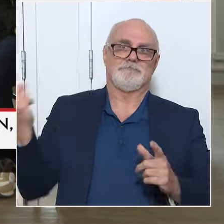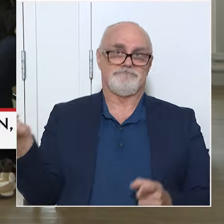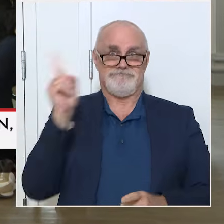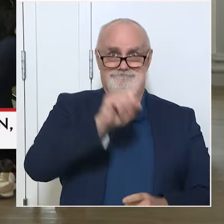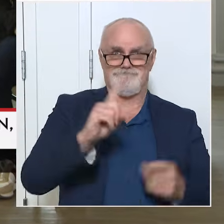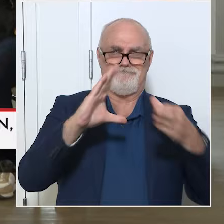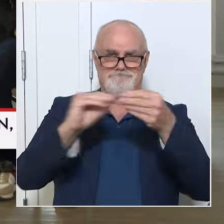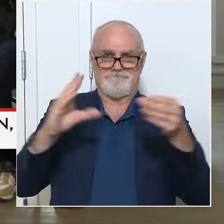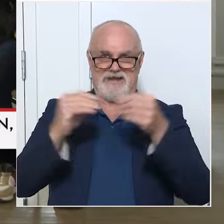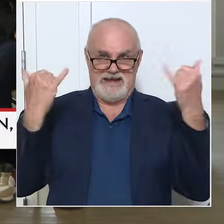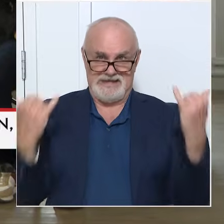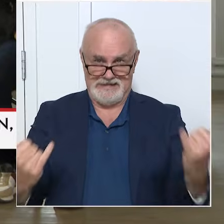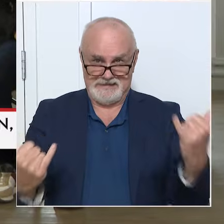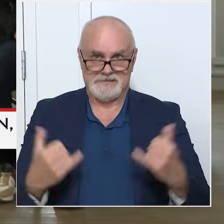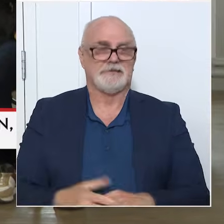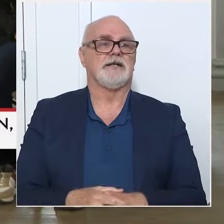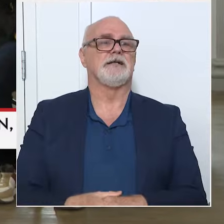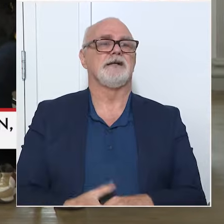Good morning.